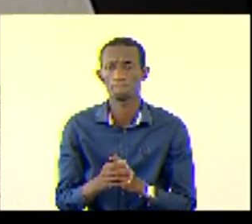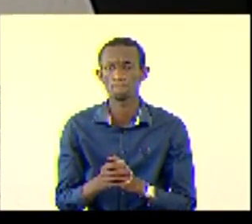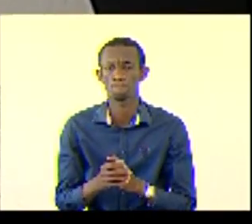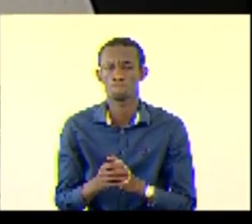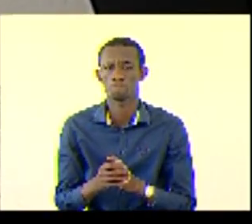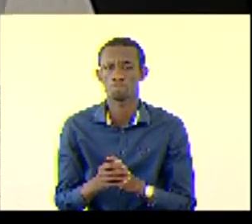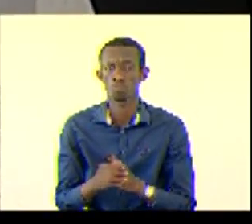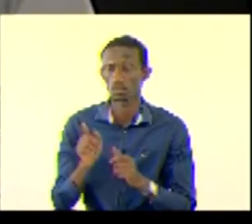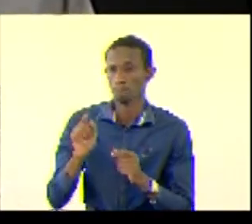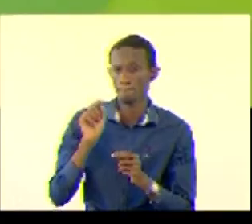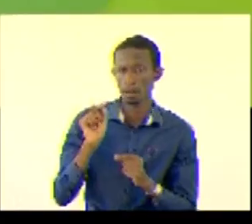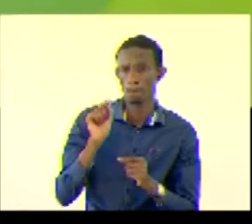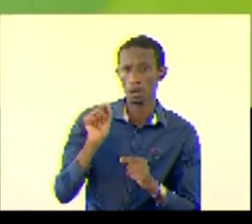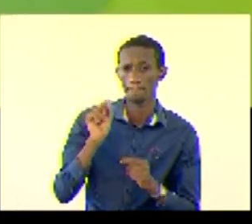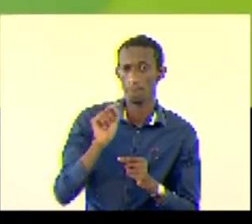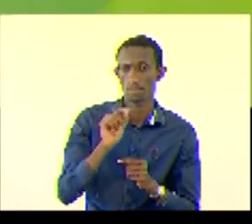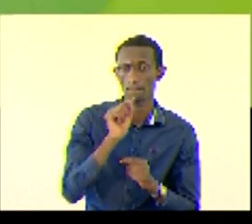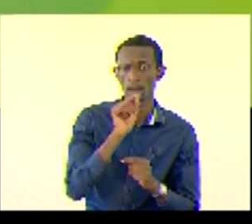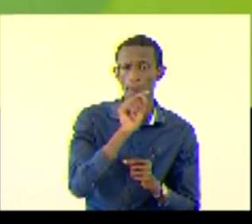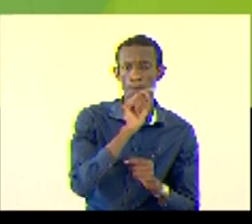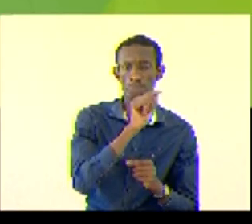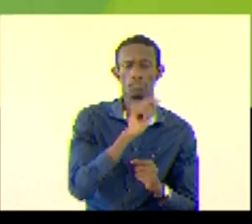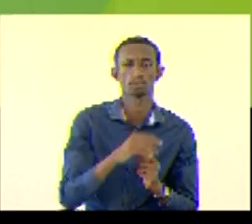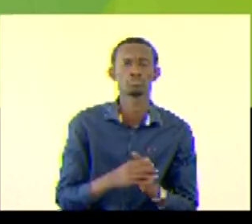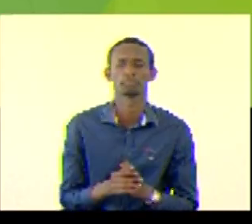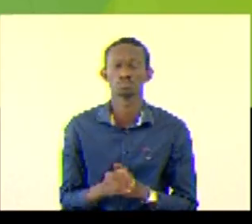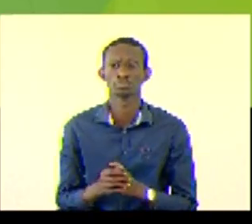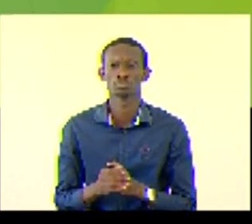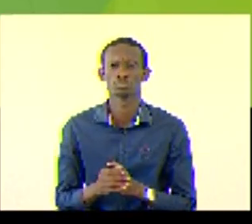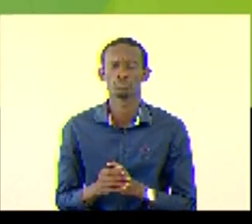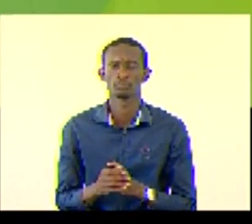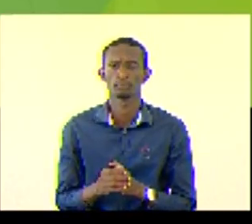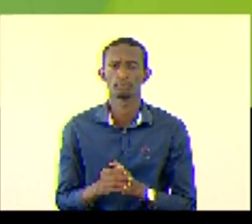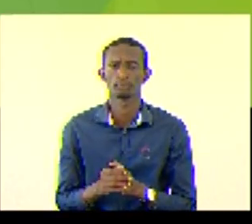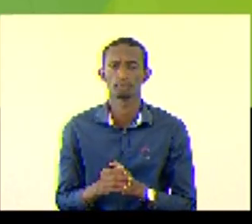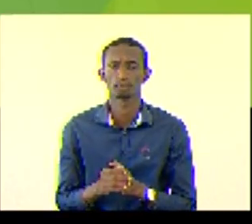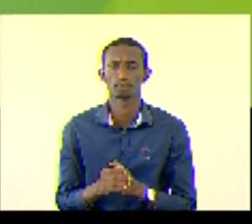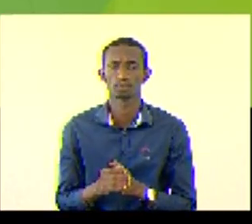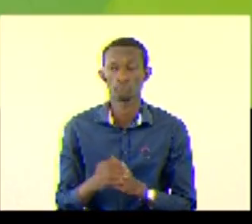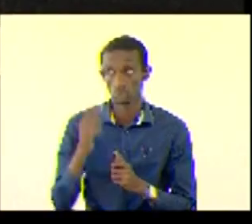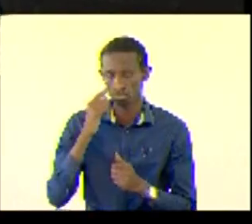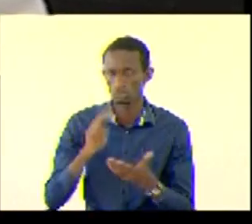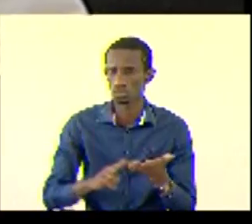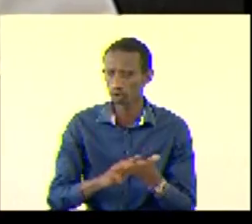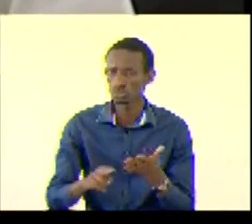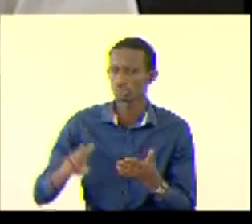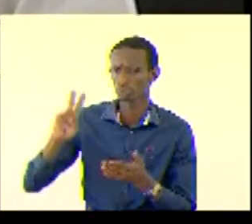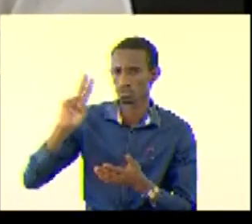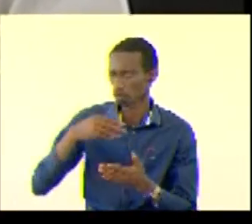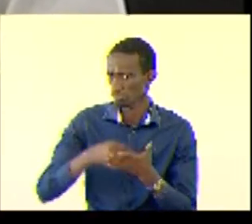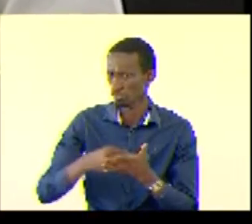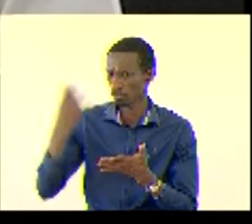plotted. And then that is, we said it has to be labeled A. So we are using the